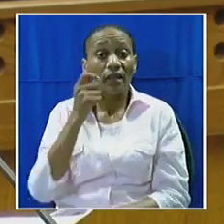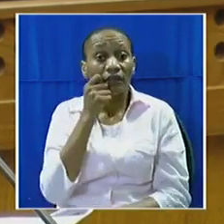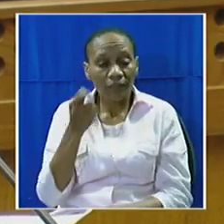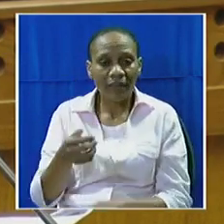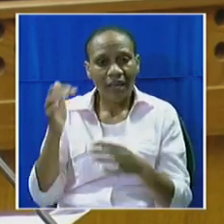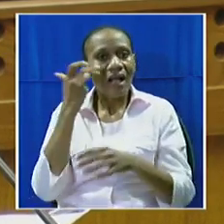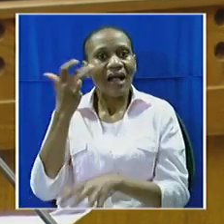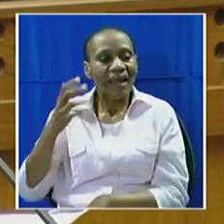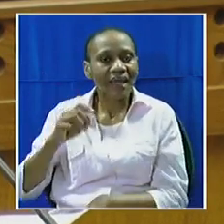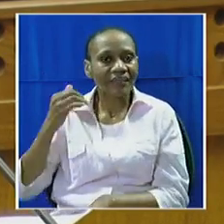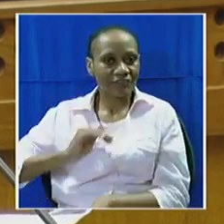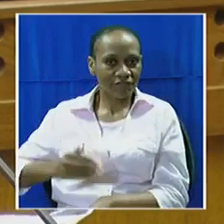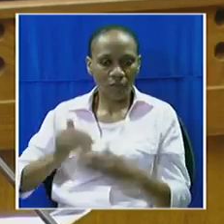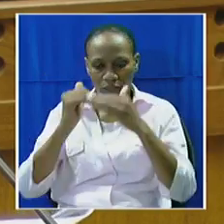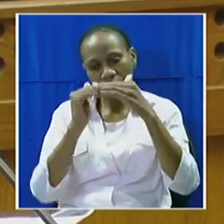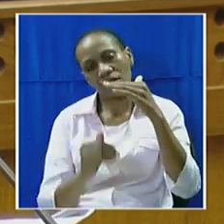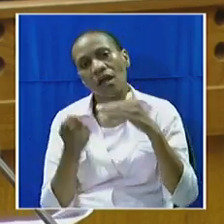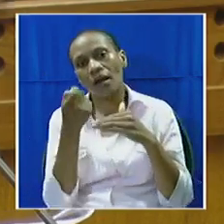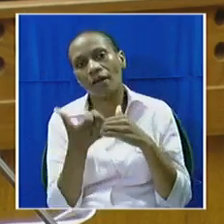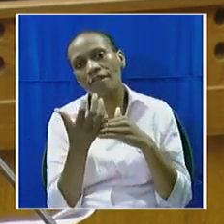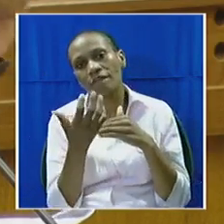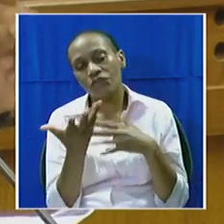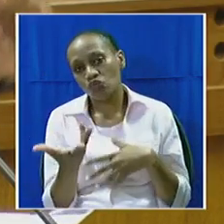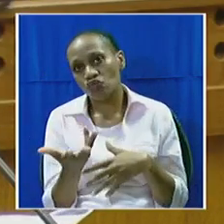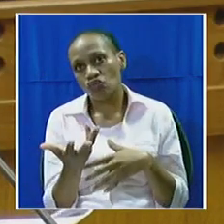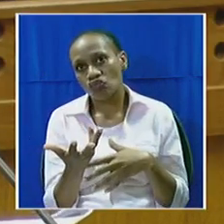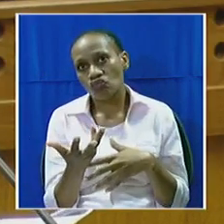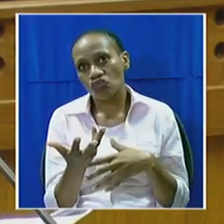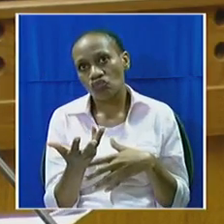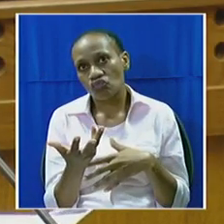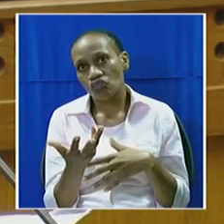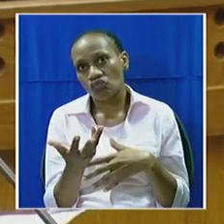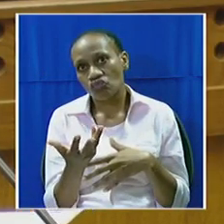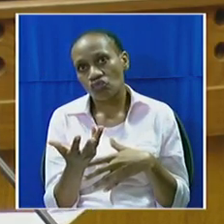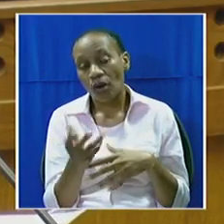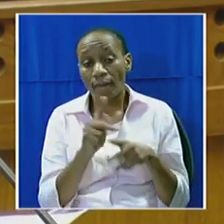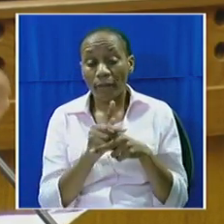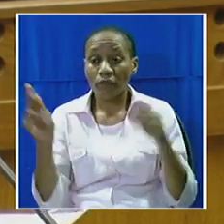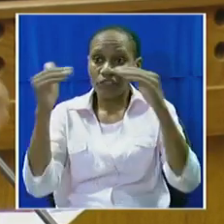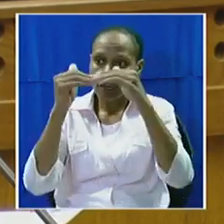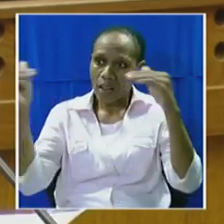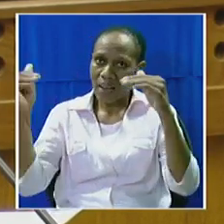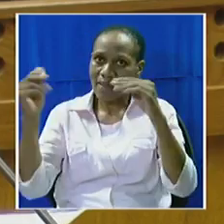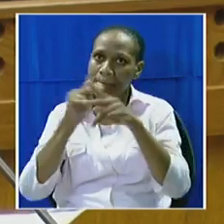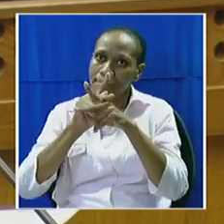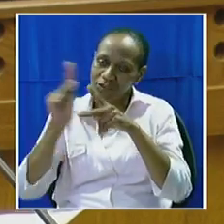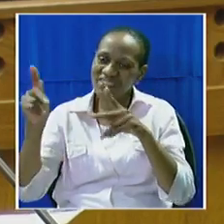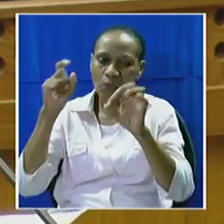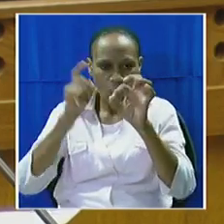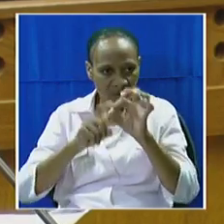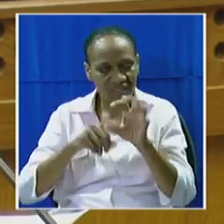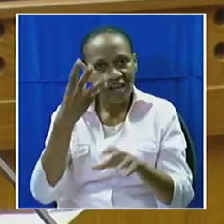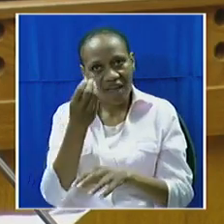colored females are underrepresented. The third professional level, professionally